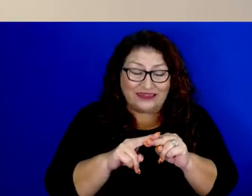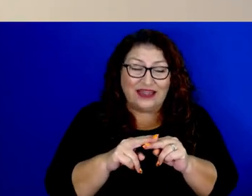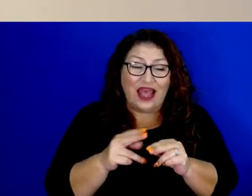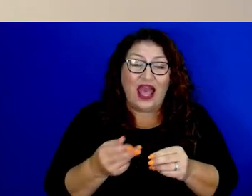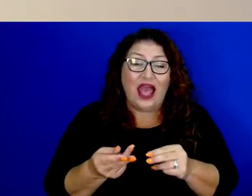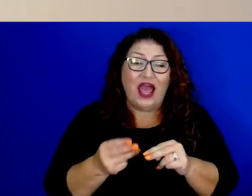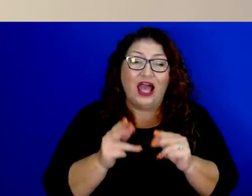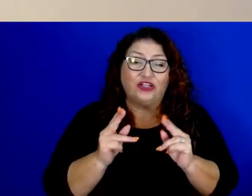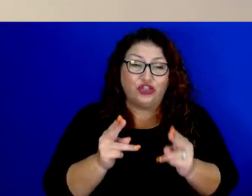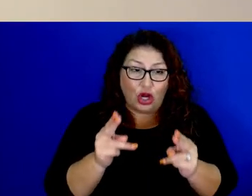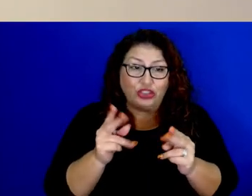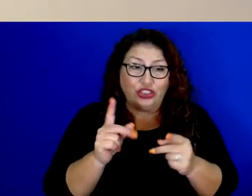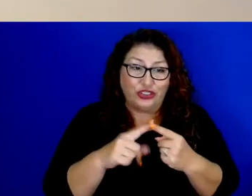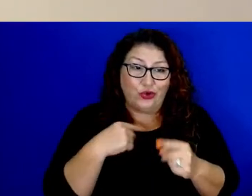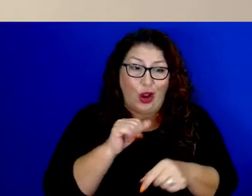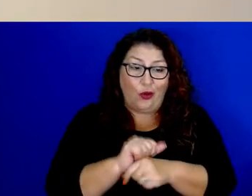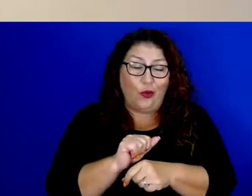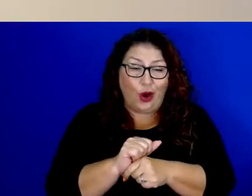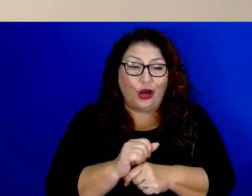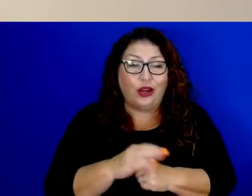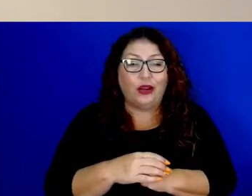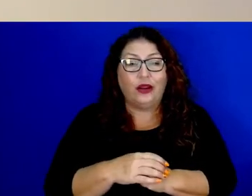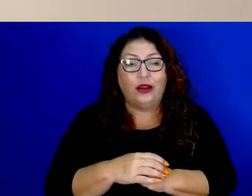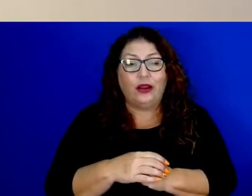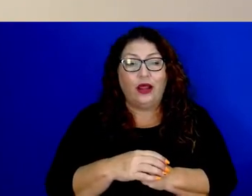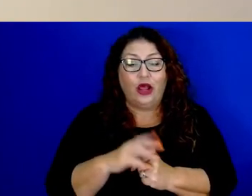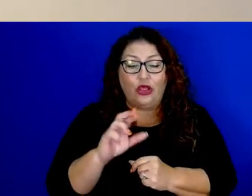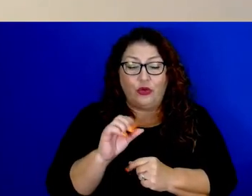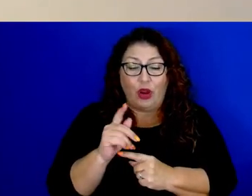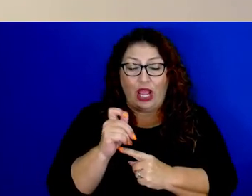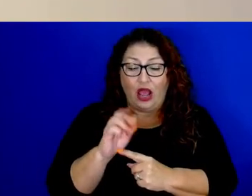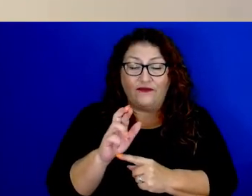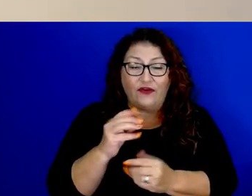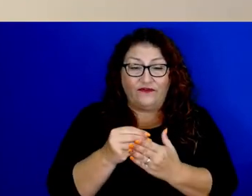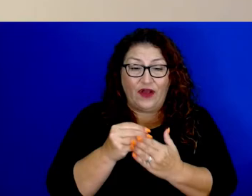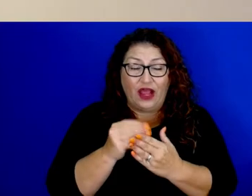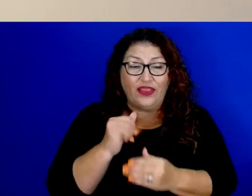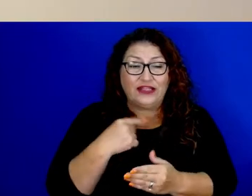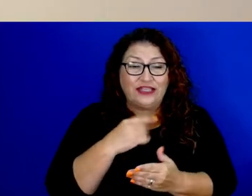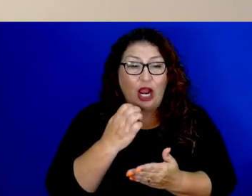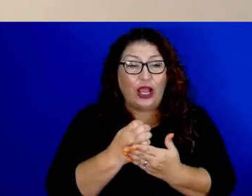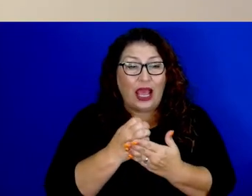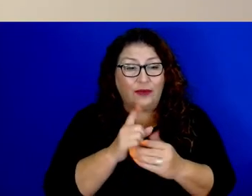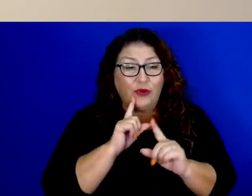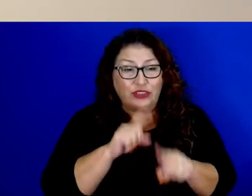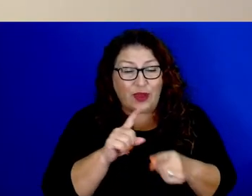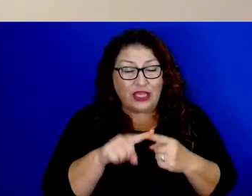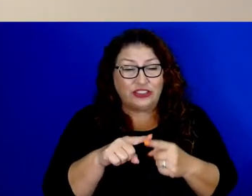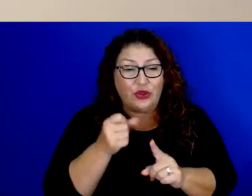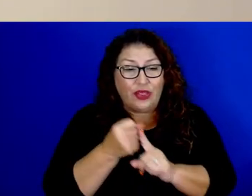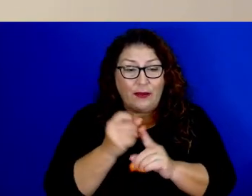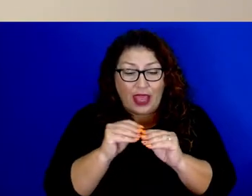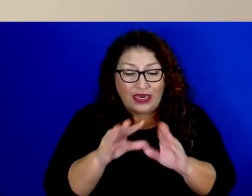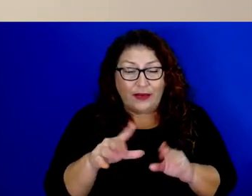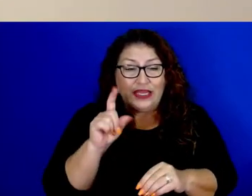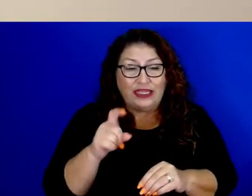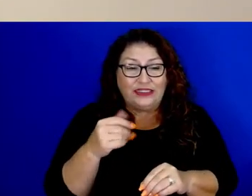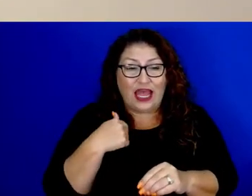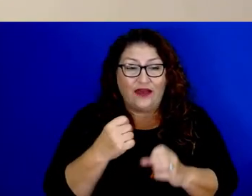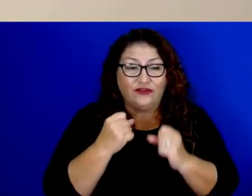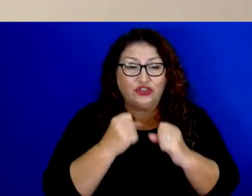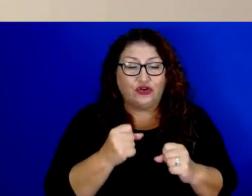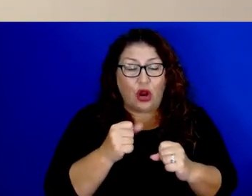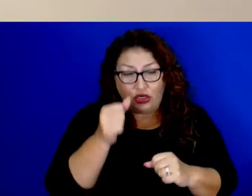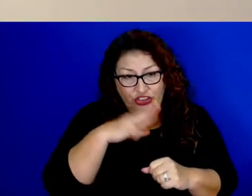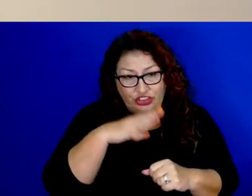administer a historic recovery fund. This is our common economic response to the pandemic, and it needs to have a strong gender dimension. But